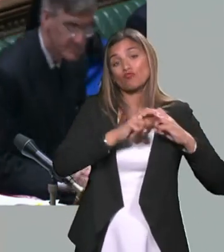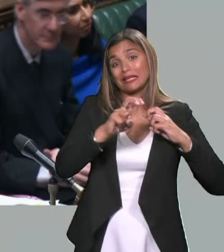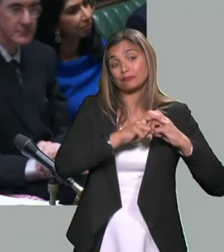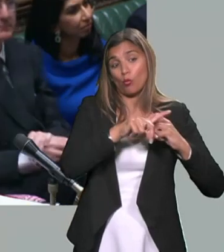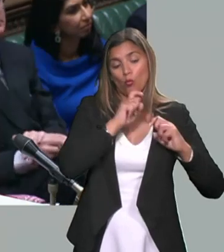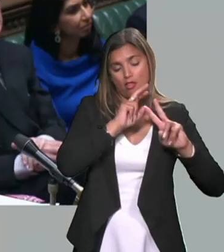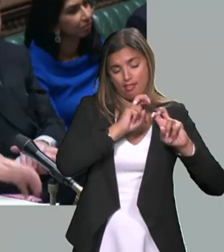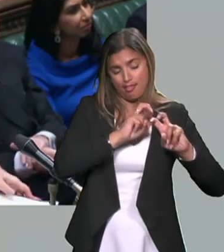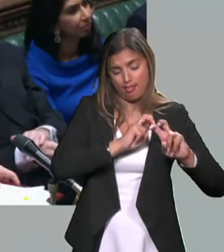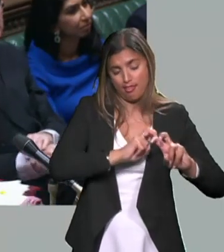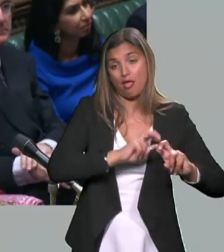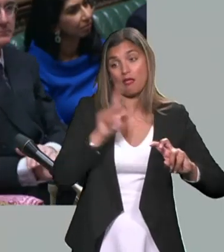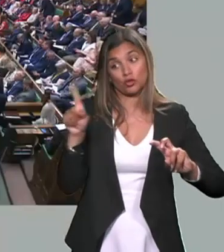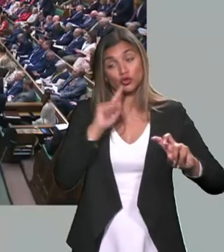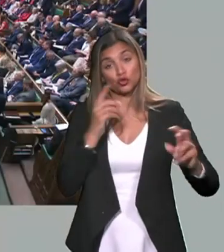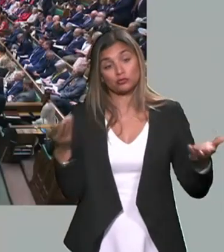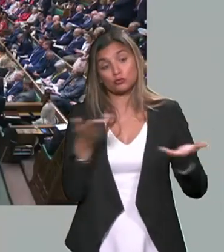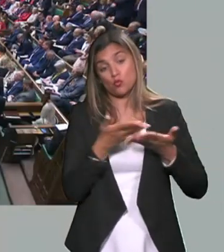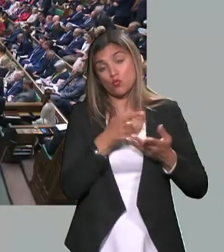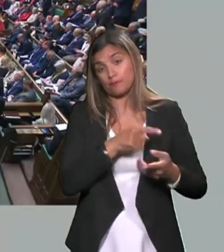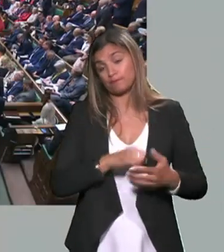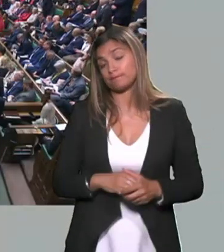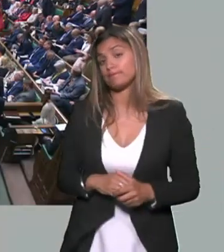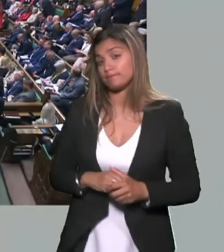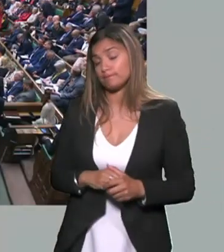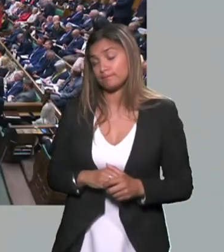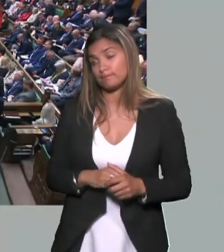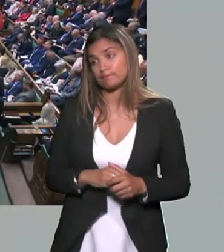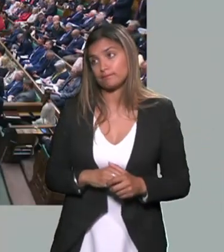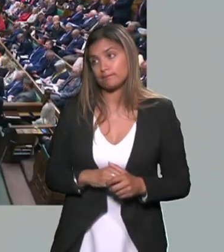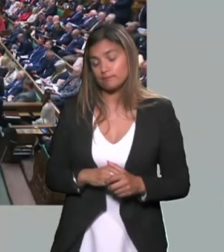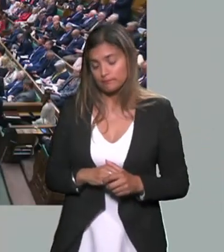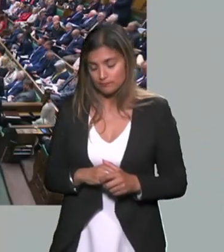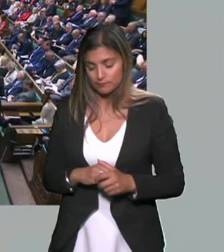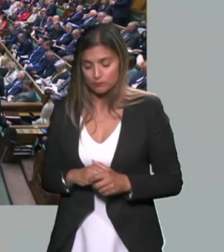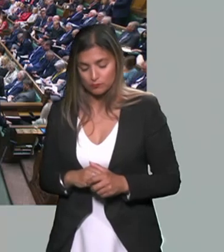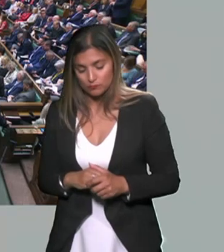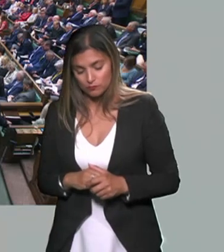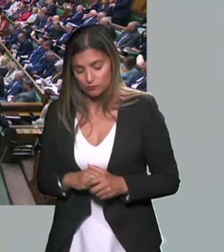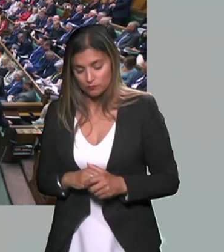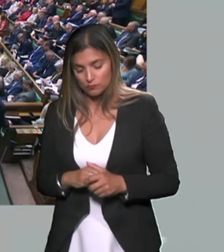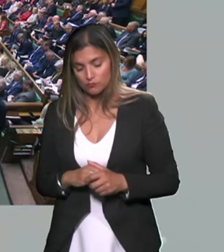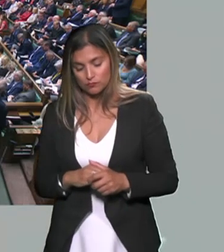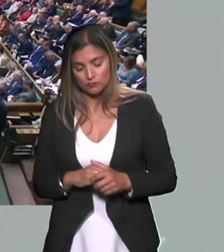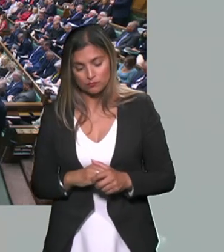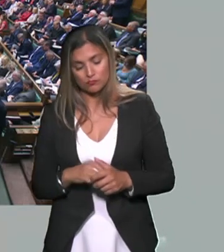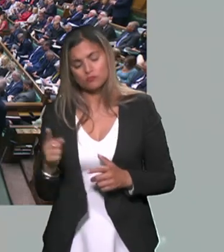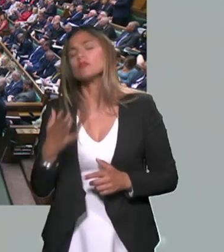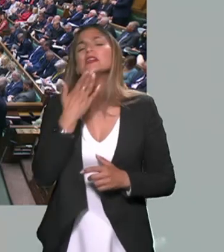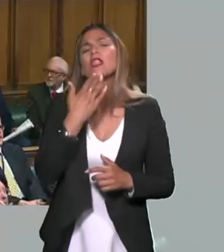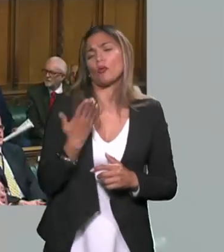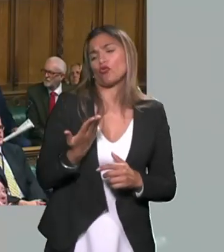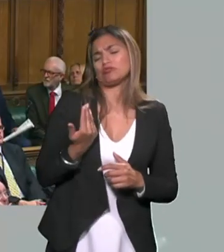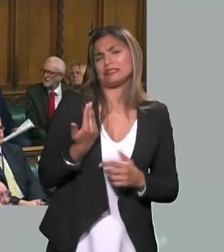should feed in more to them. Stephen Farrett. Thank you. In a recent opinion poll conducted by Lucid Talk for Queen's University,